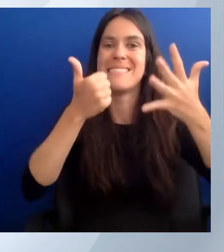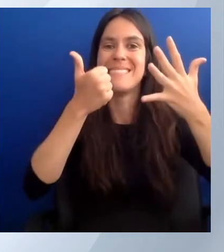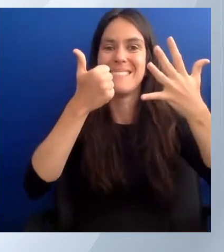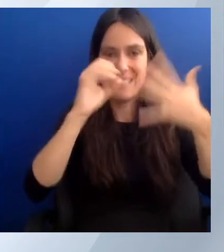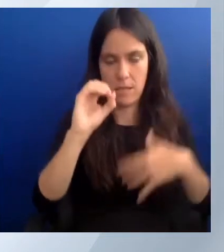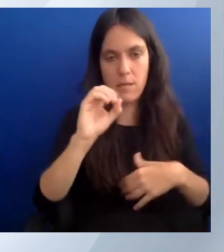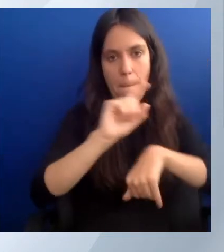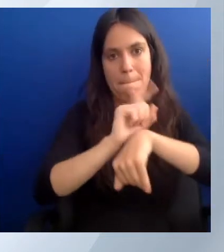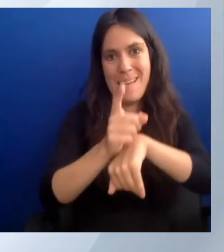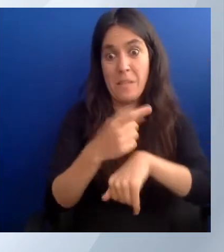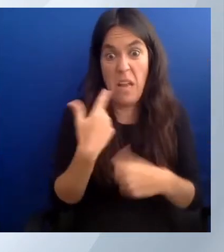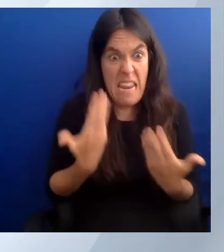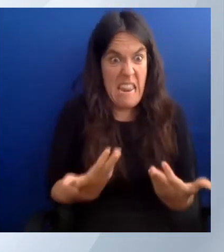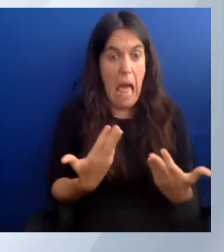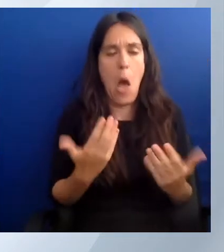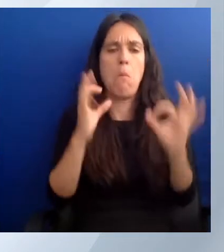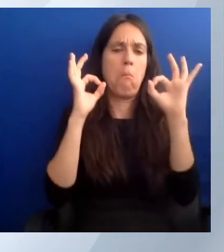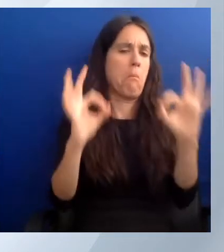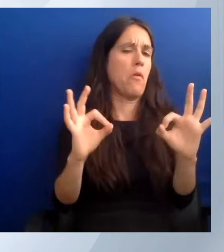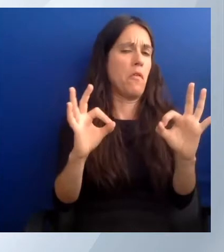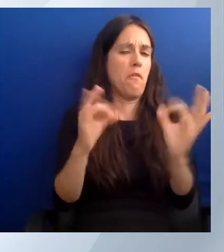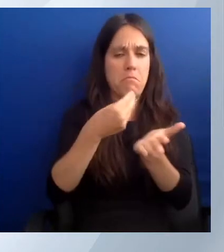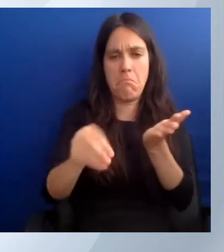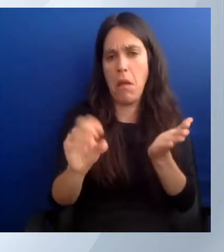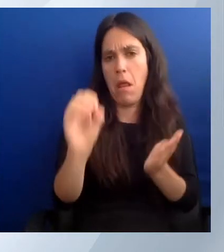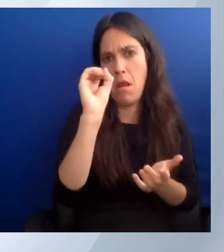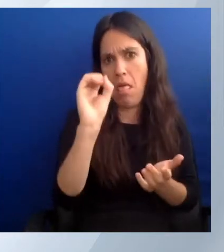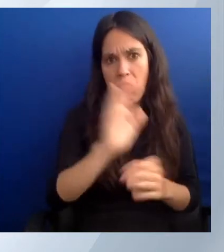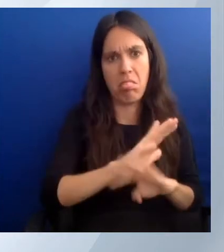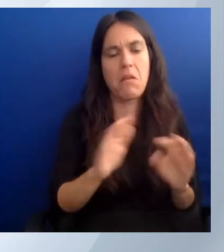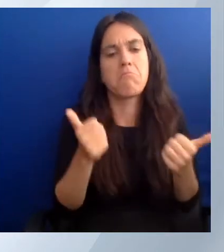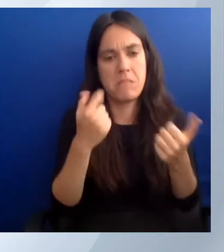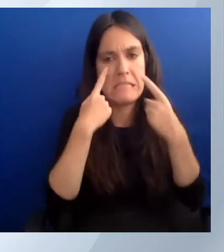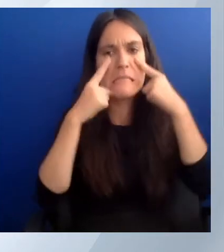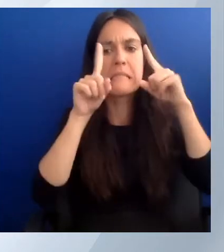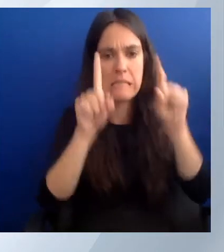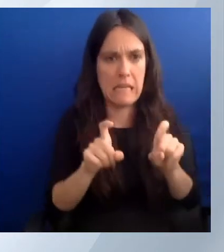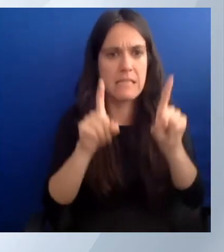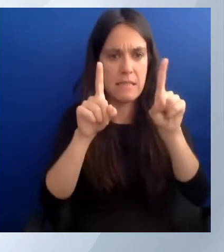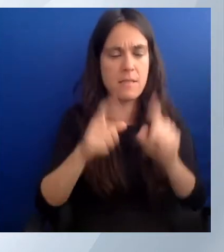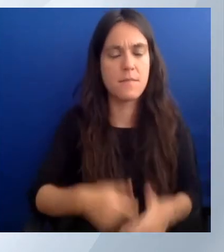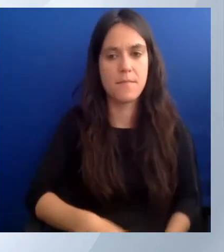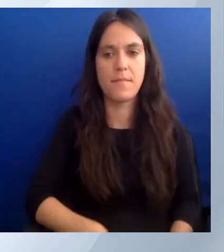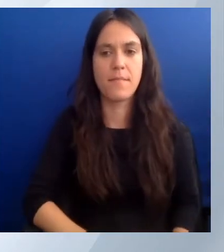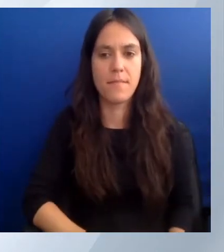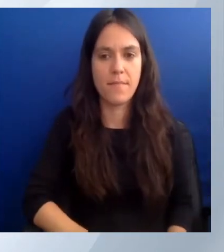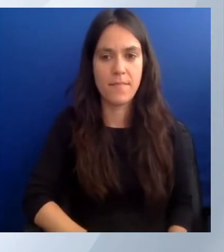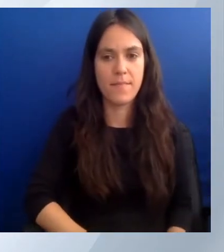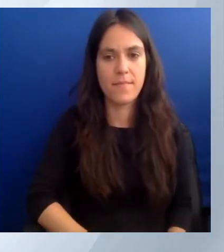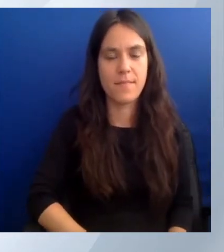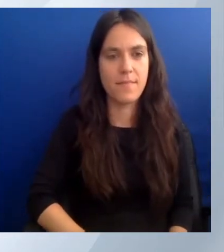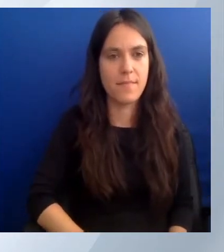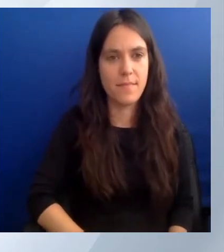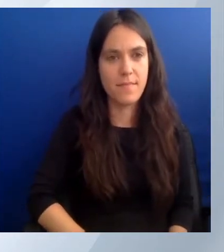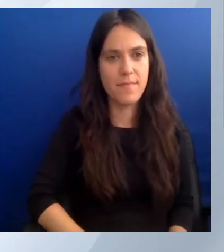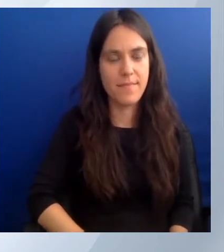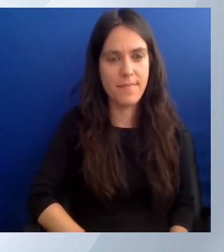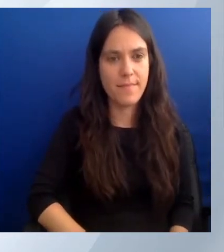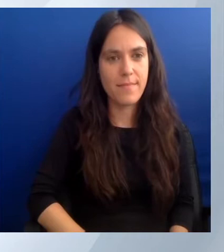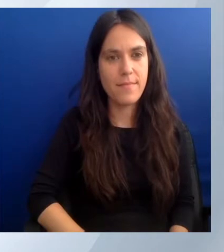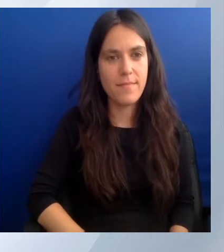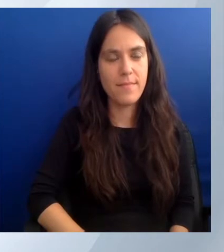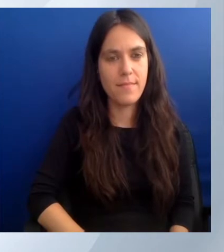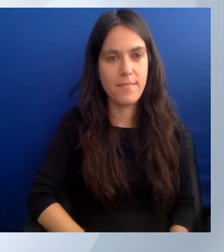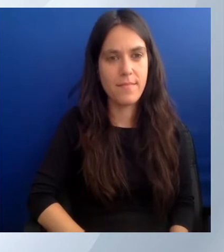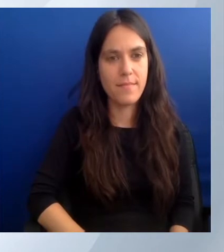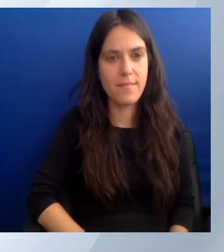is perfect and costs nothing. So we'll apply this. We'll review and create. Just do